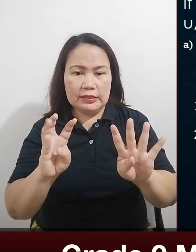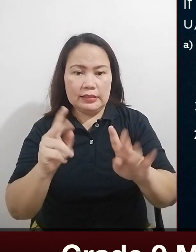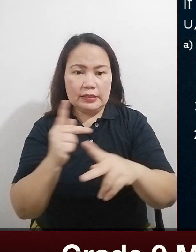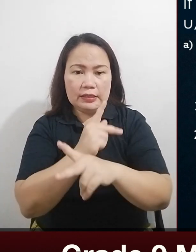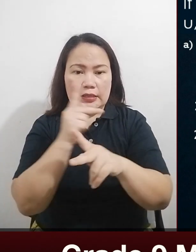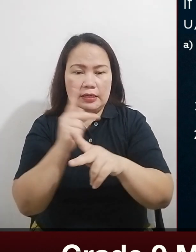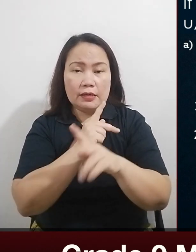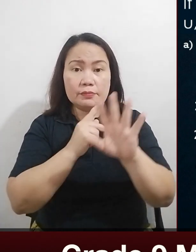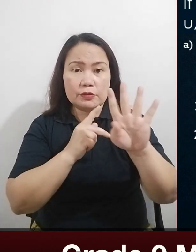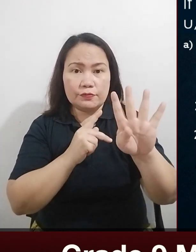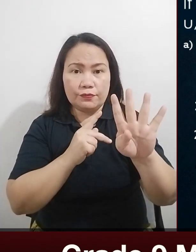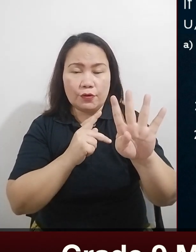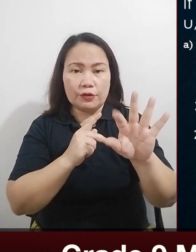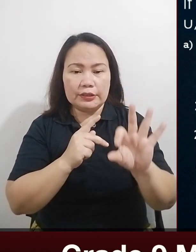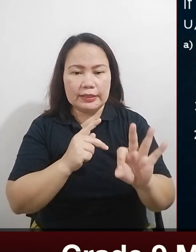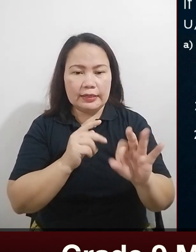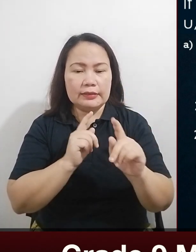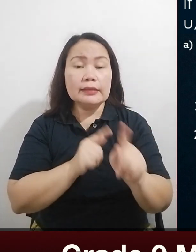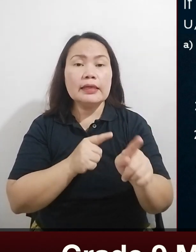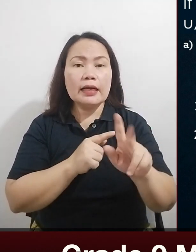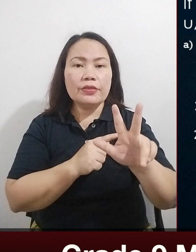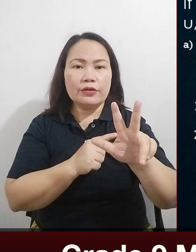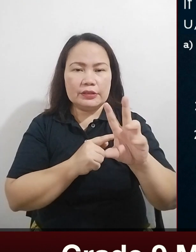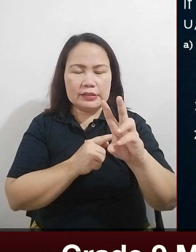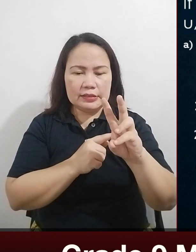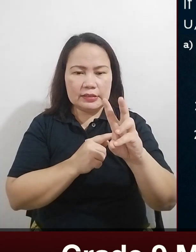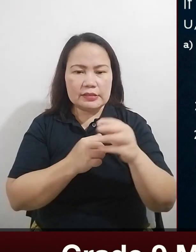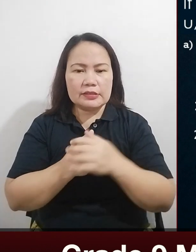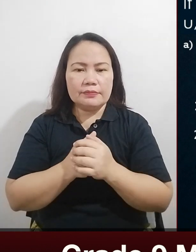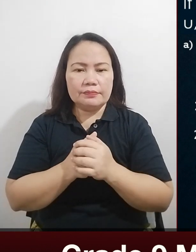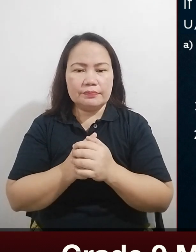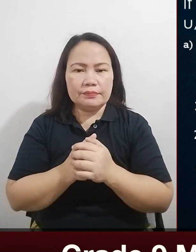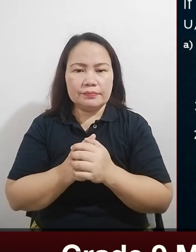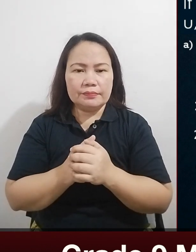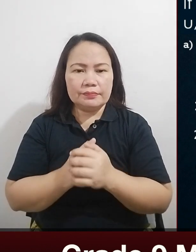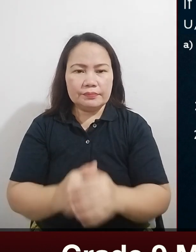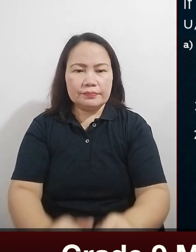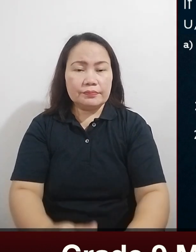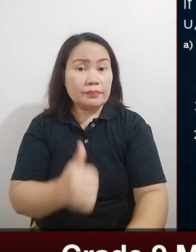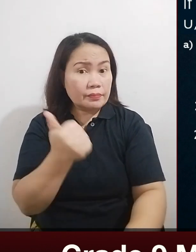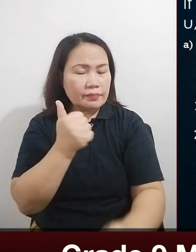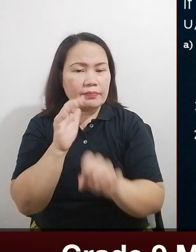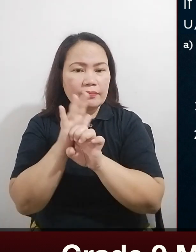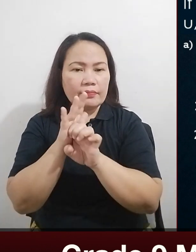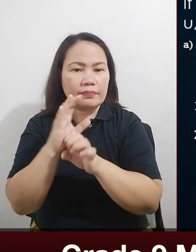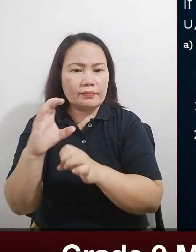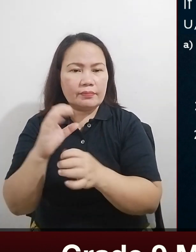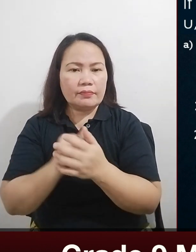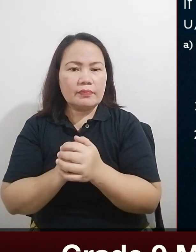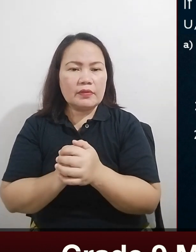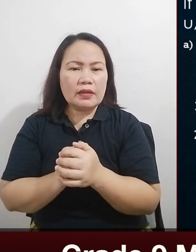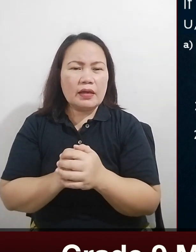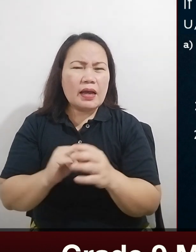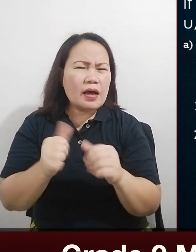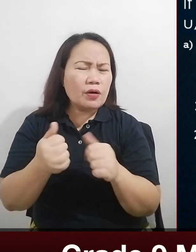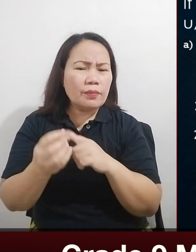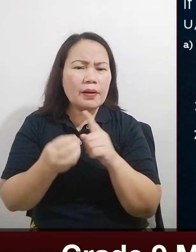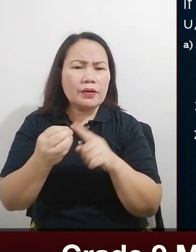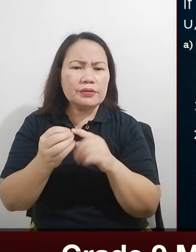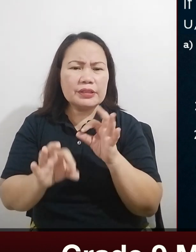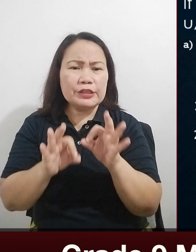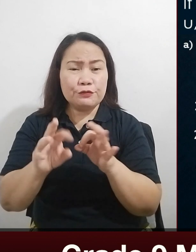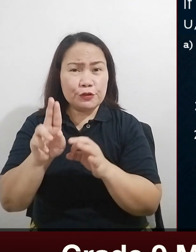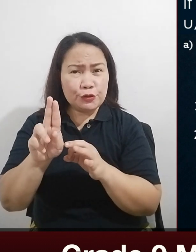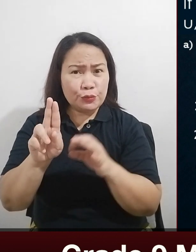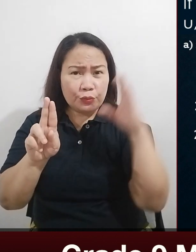is 4 times 9. That the answer is 36. Okay? Another. So, paano naman